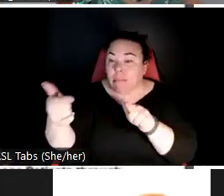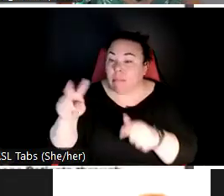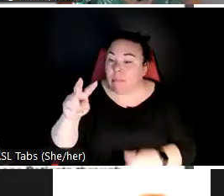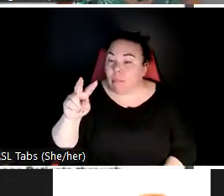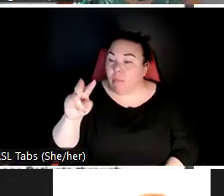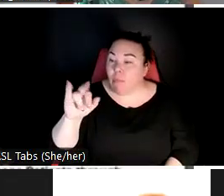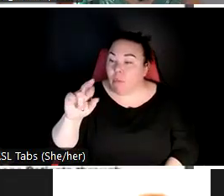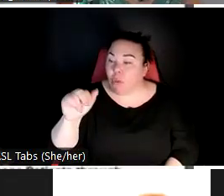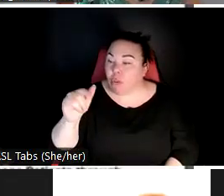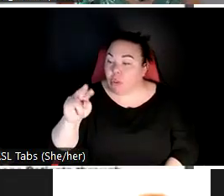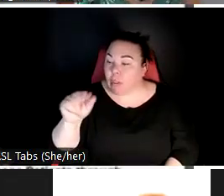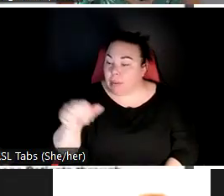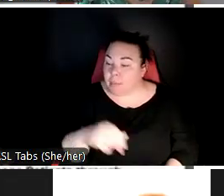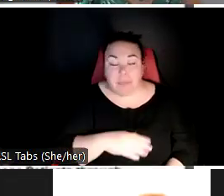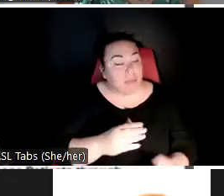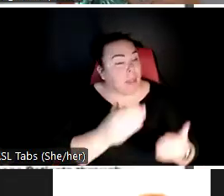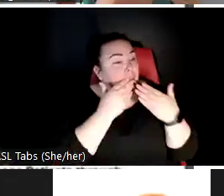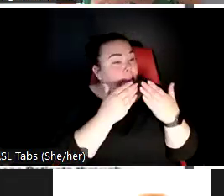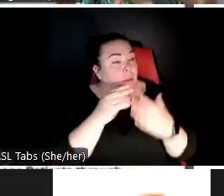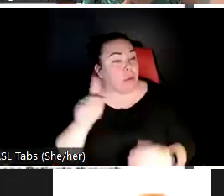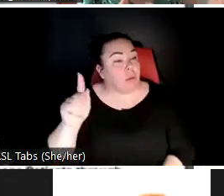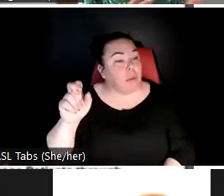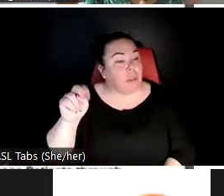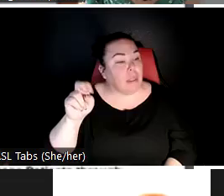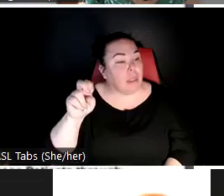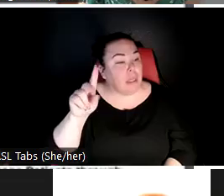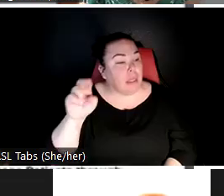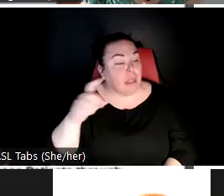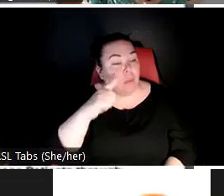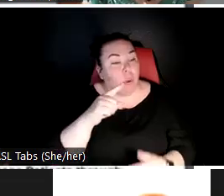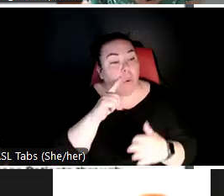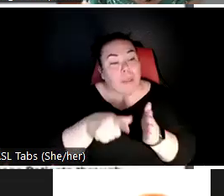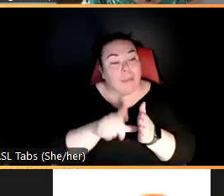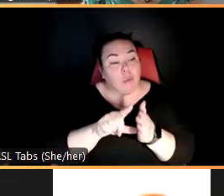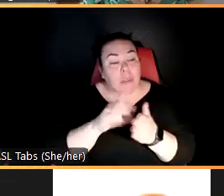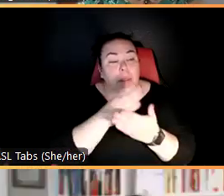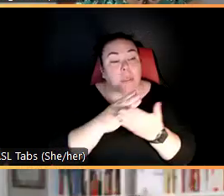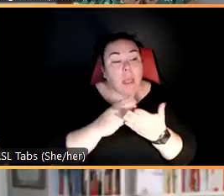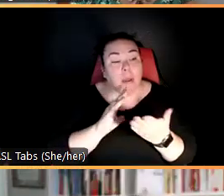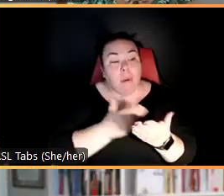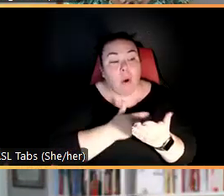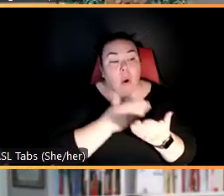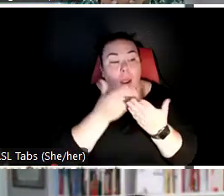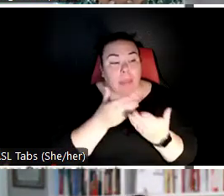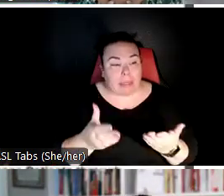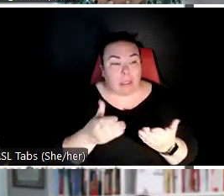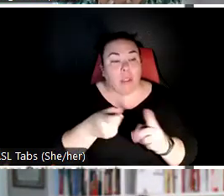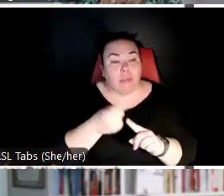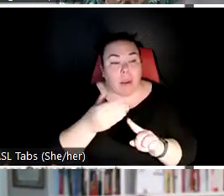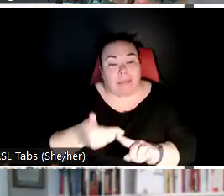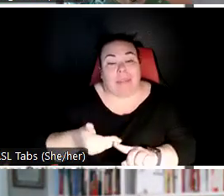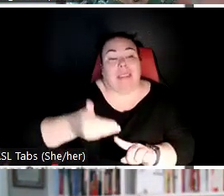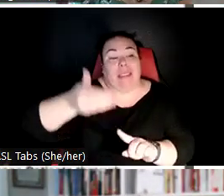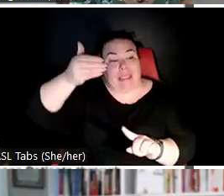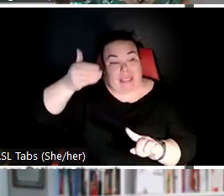Thank you so much, Kennedy, for reviewing some of the material that we covered on our previous webinar back in